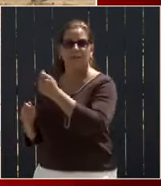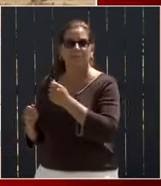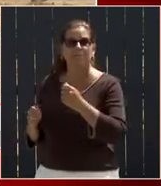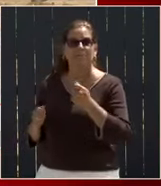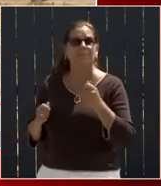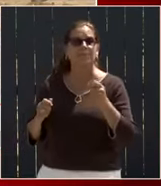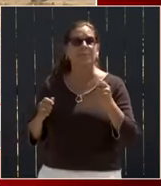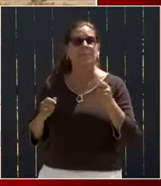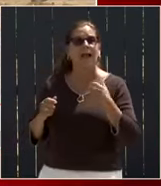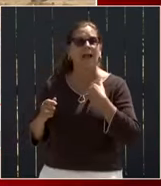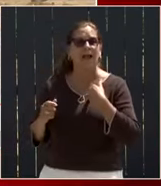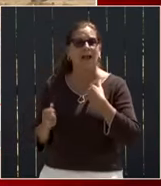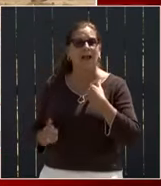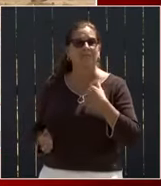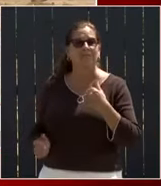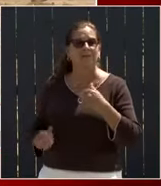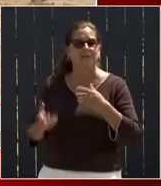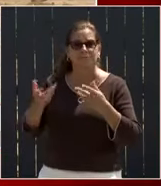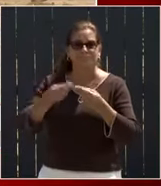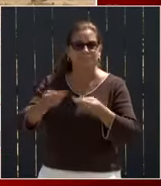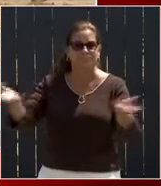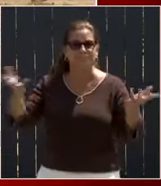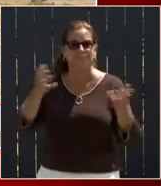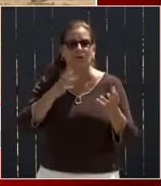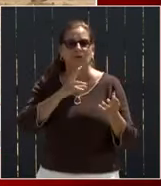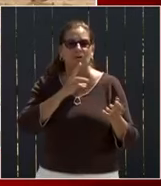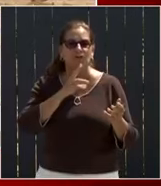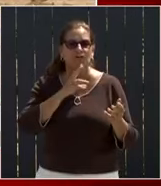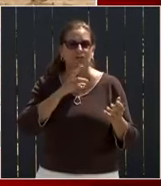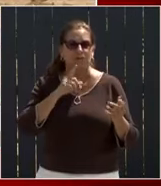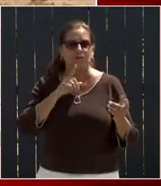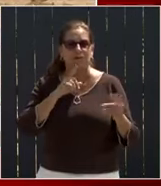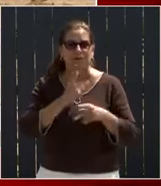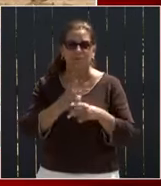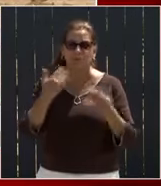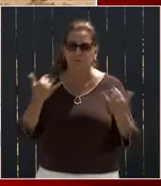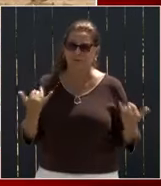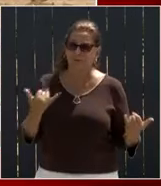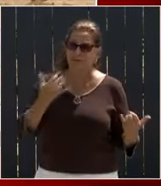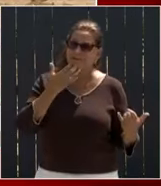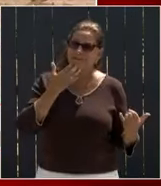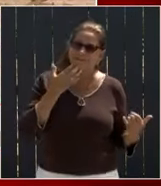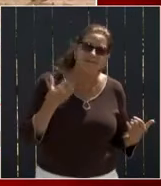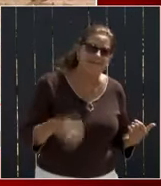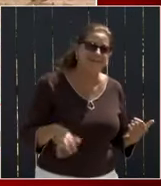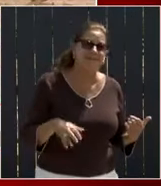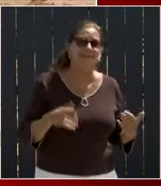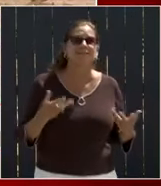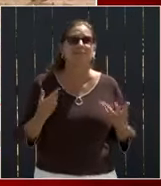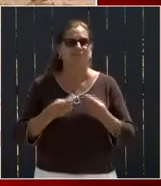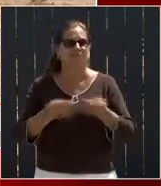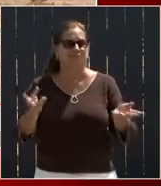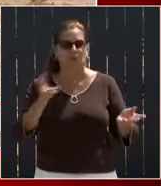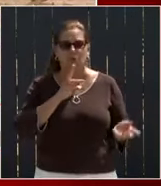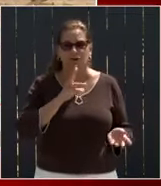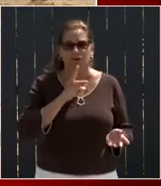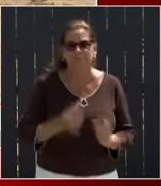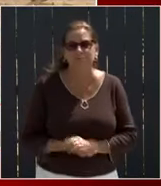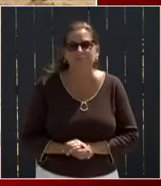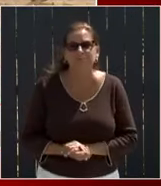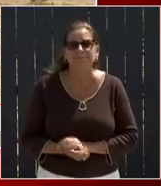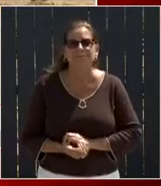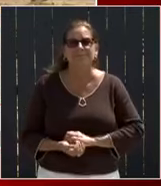Connor Bevins, for handling that for us, and thanks for your generosity. So let's get started. Without further